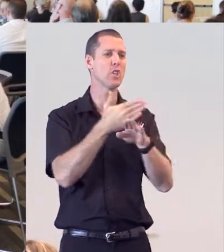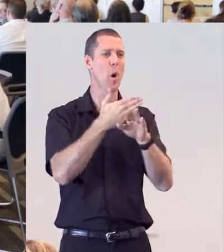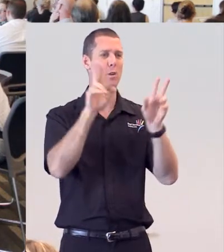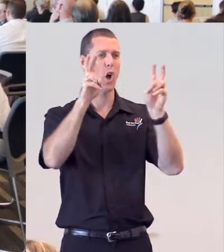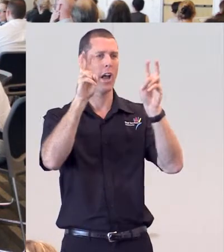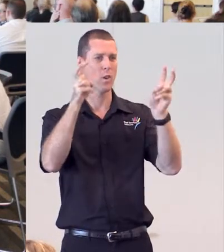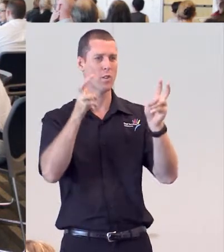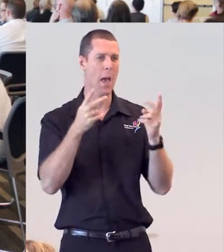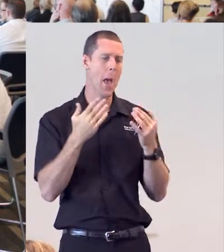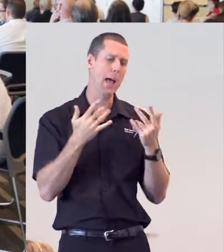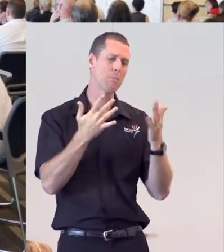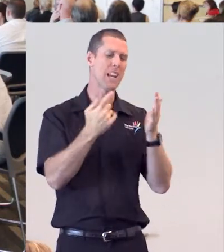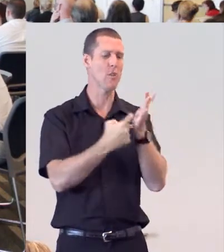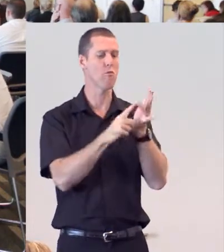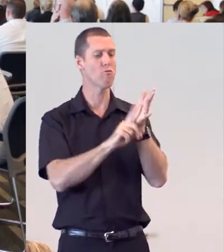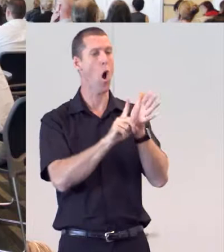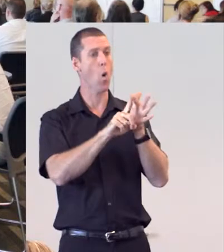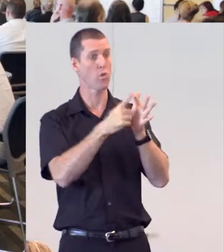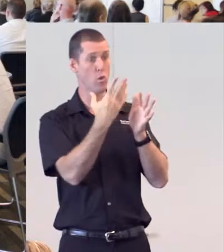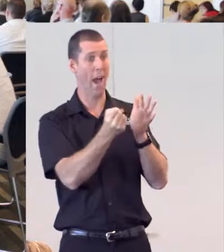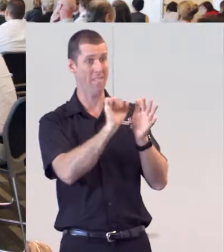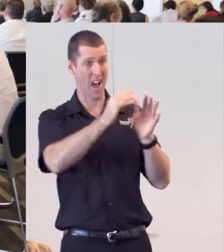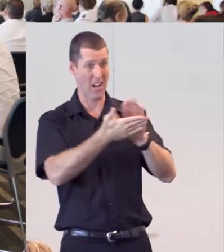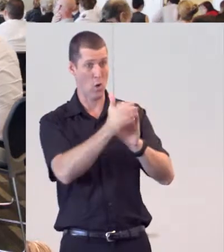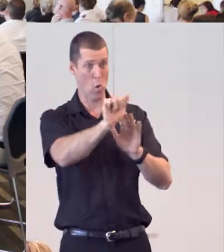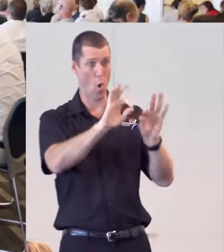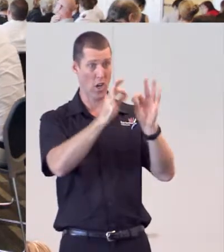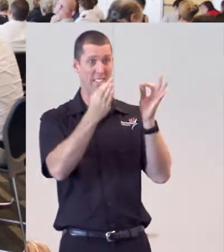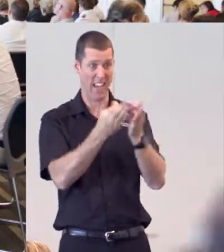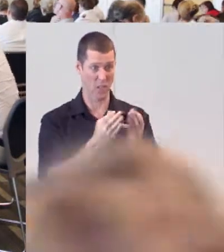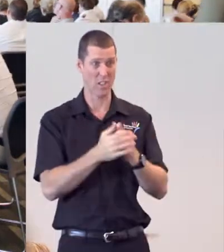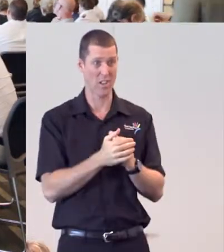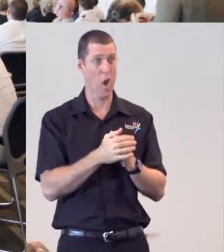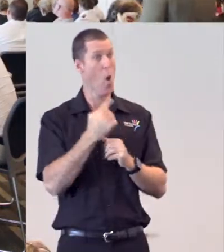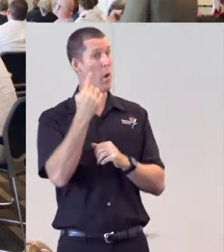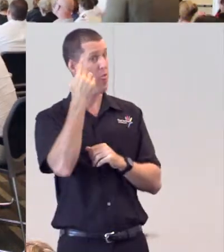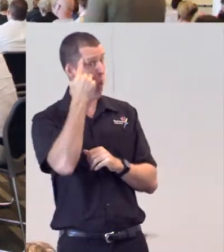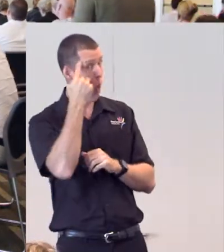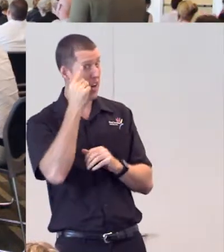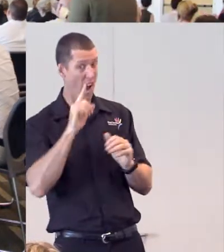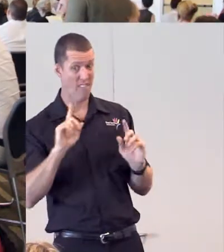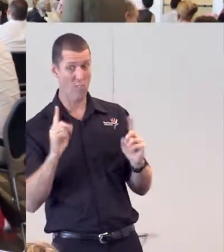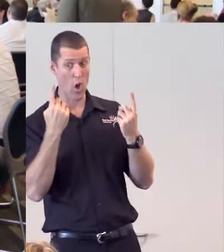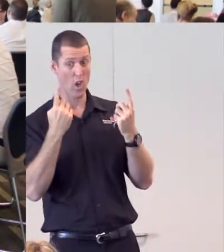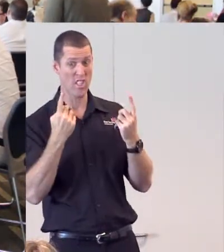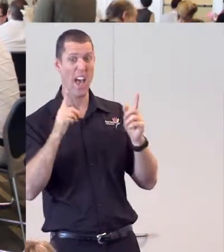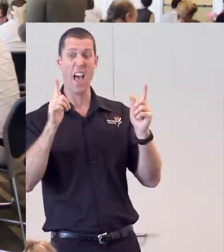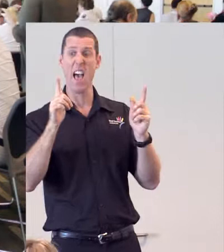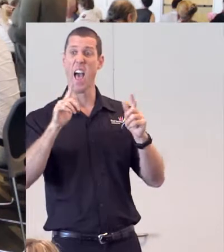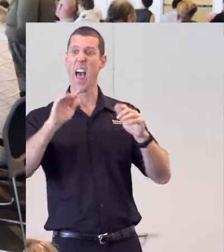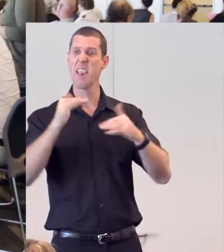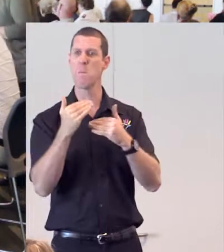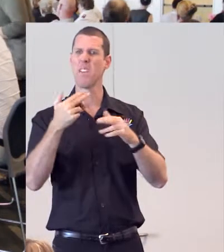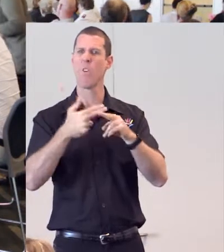as many of the roles that exist in your organisation. We were originally going to limit this to support